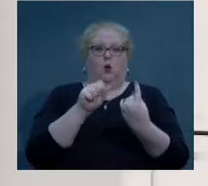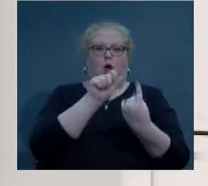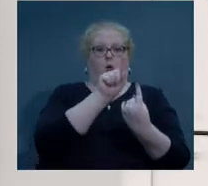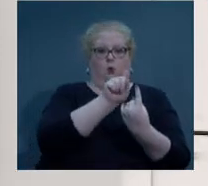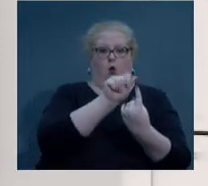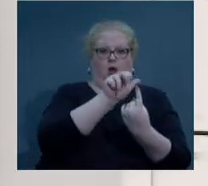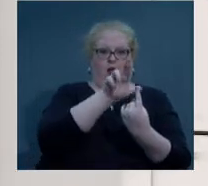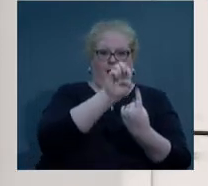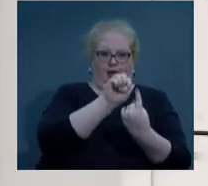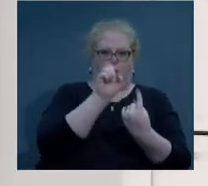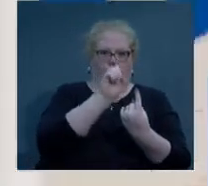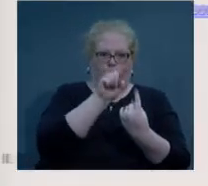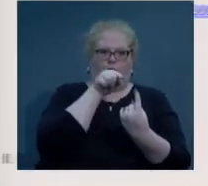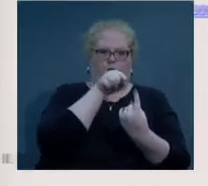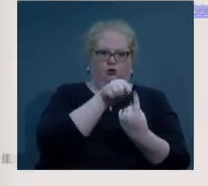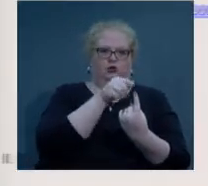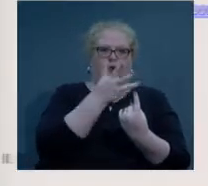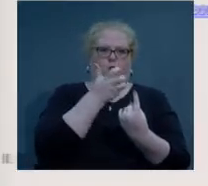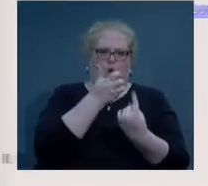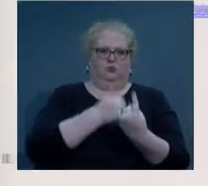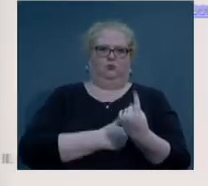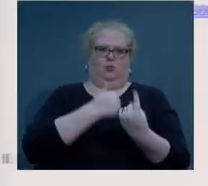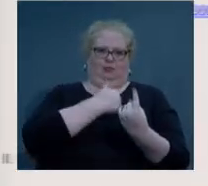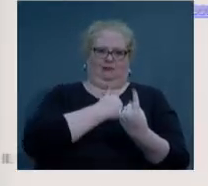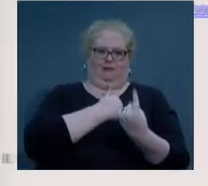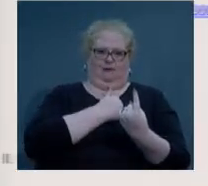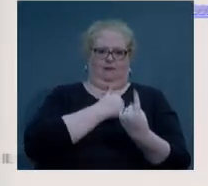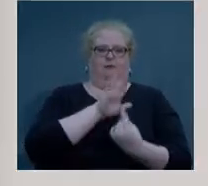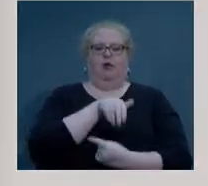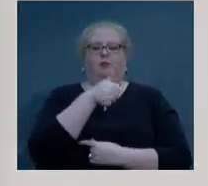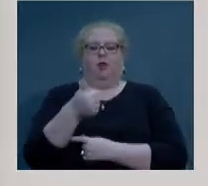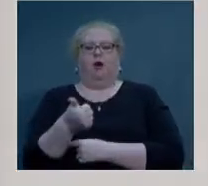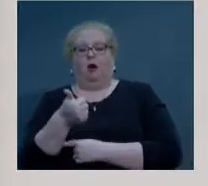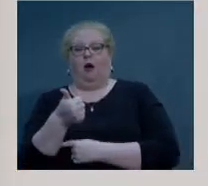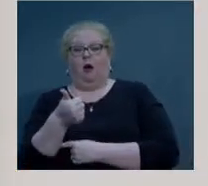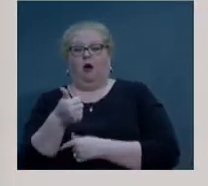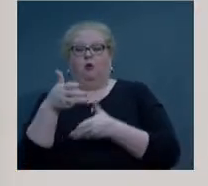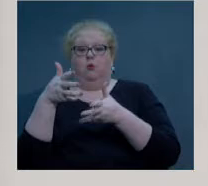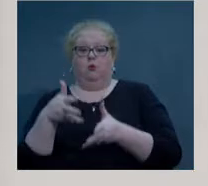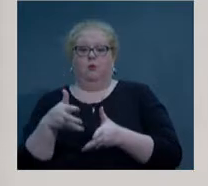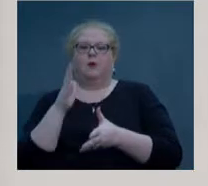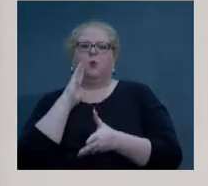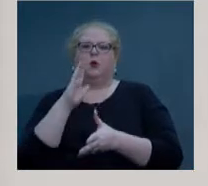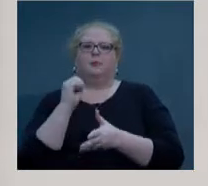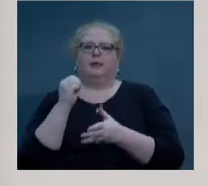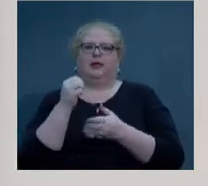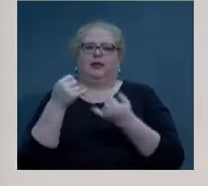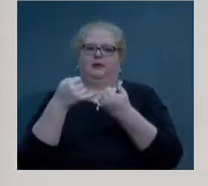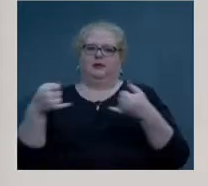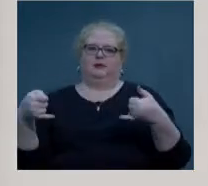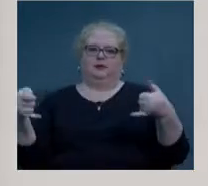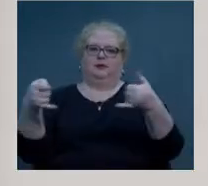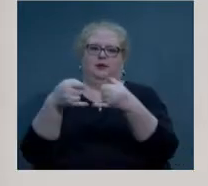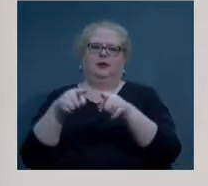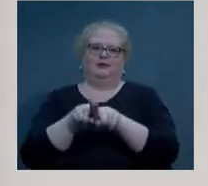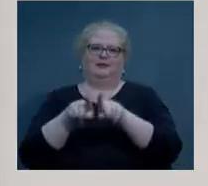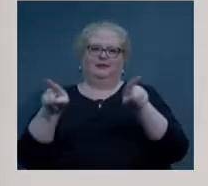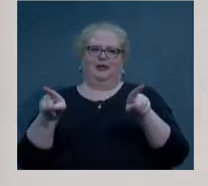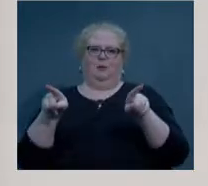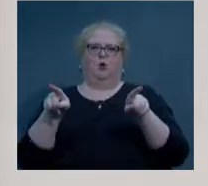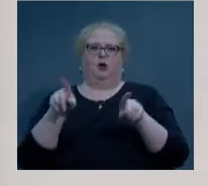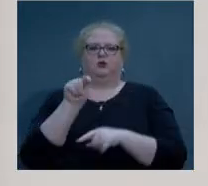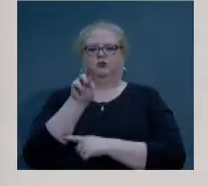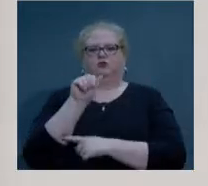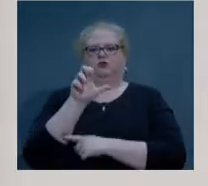be Ms. Richardson's home. The remainder would then be platted as a separate tract. There